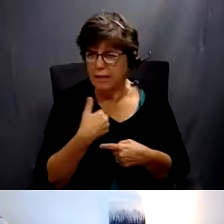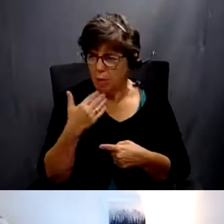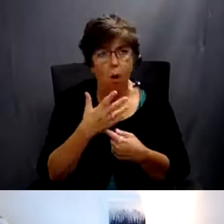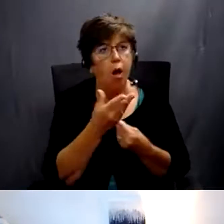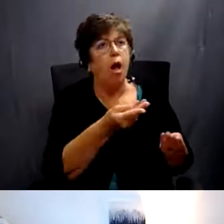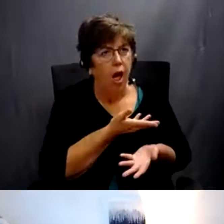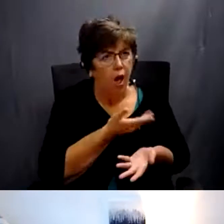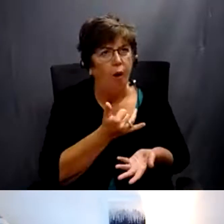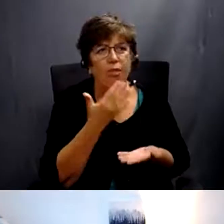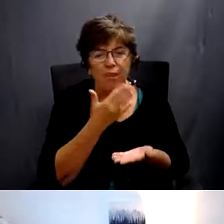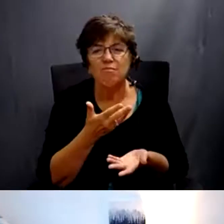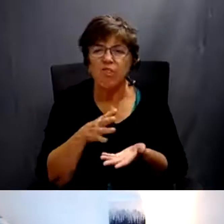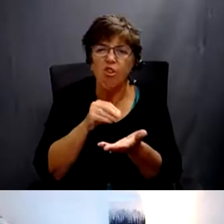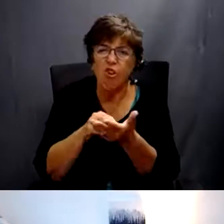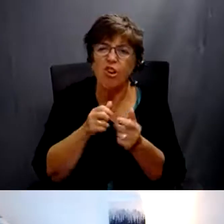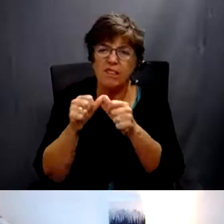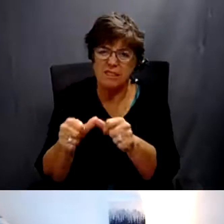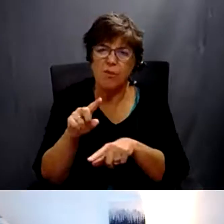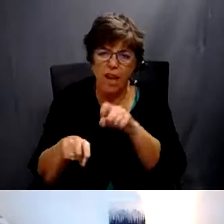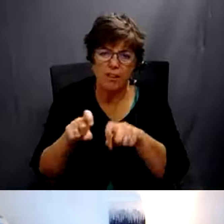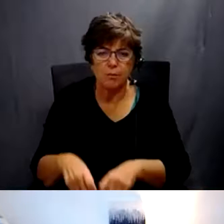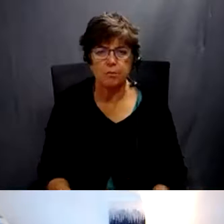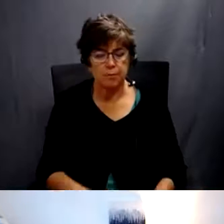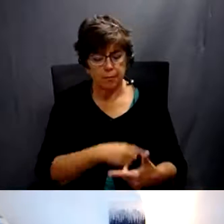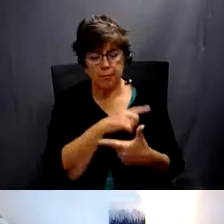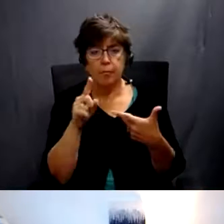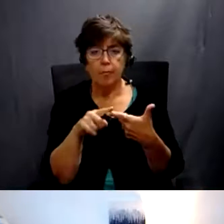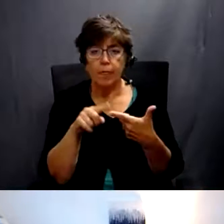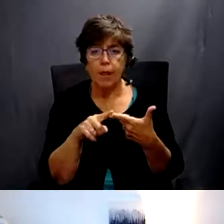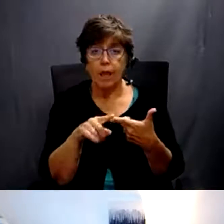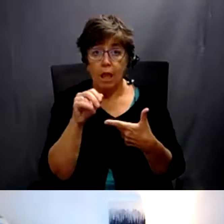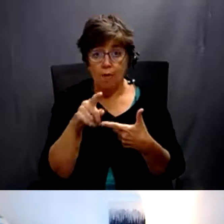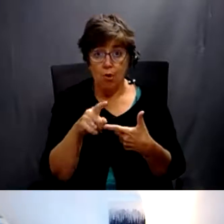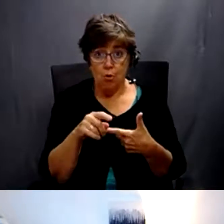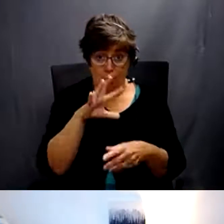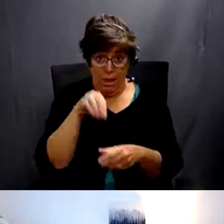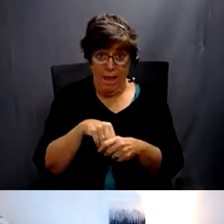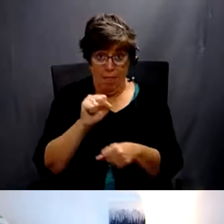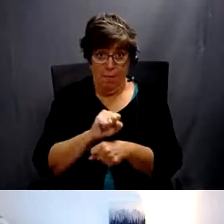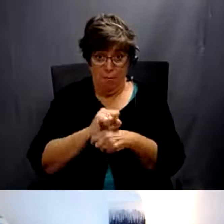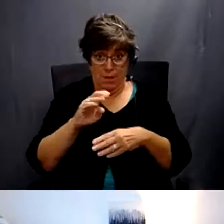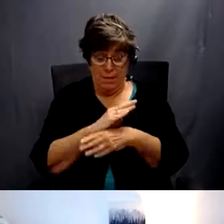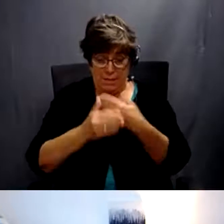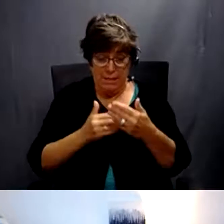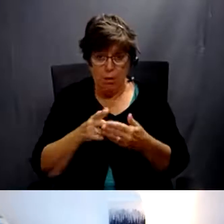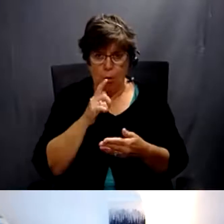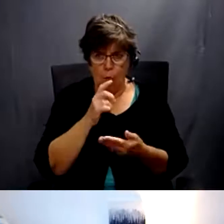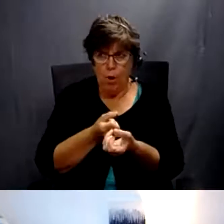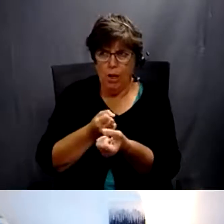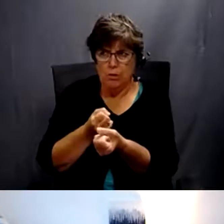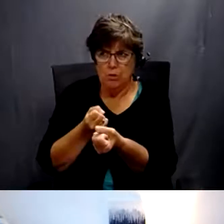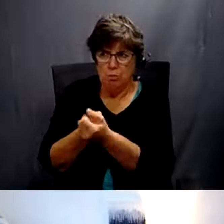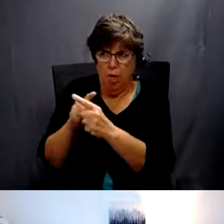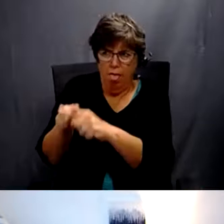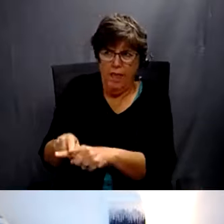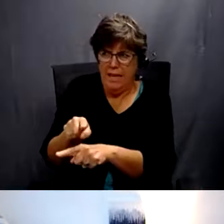All right. And so what supports do you have in place to lean on when you're in it? And for those who are already